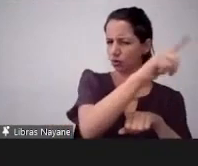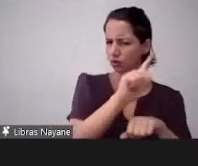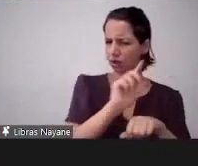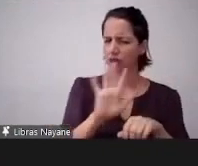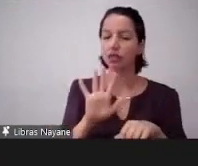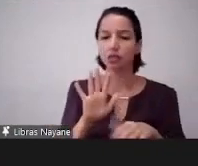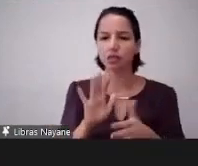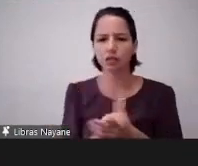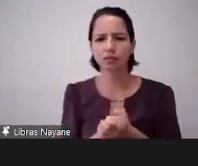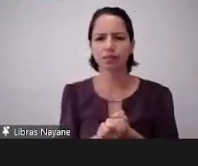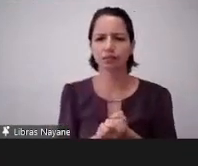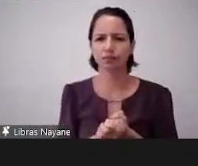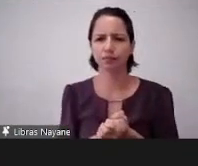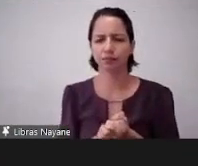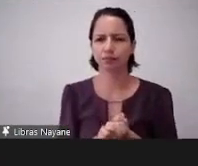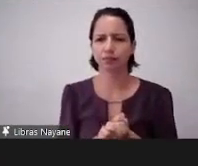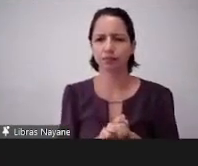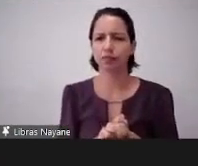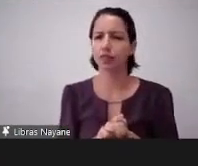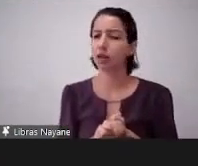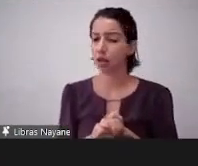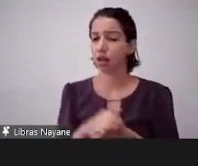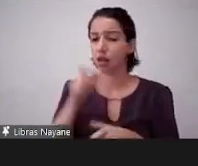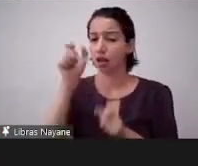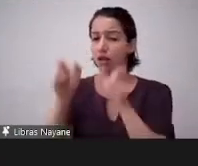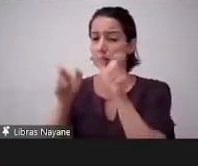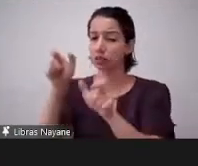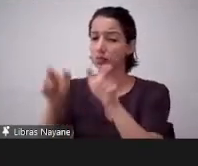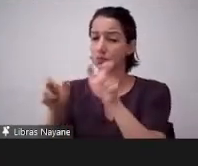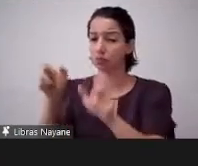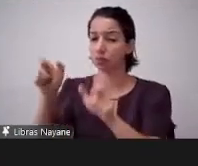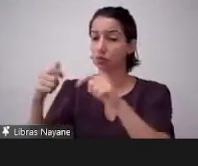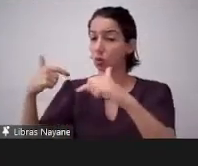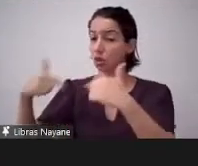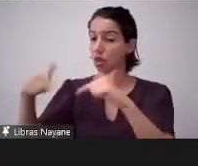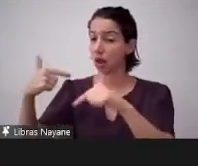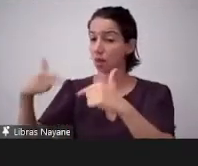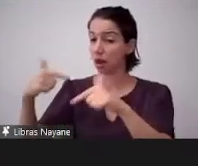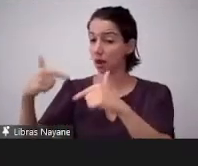Latin economies. These